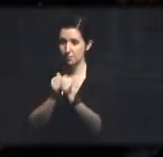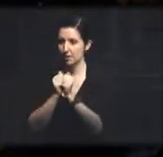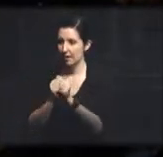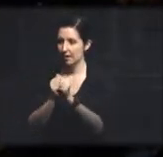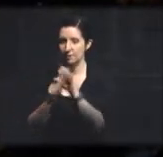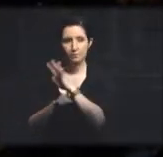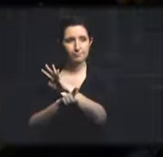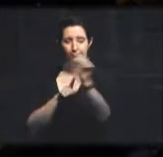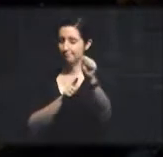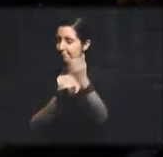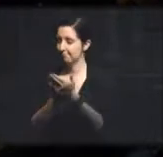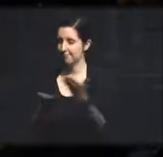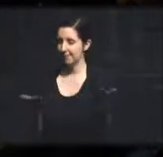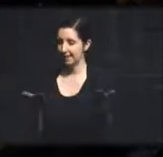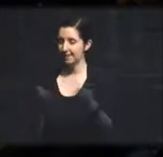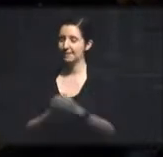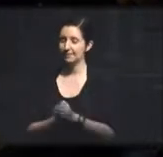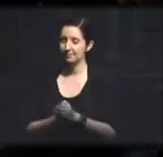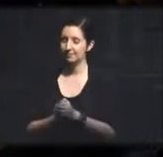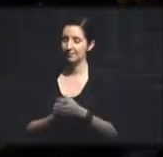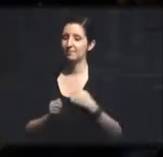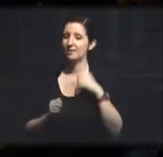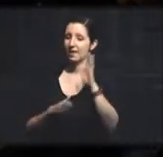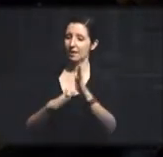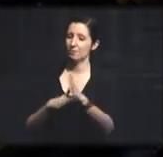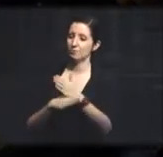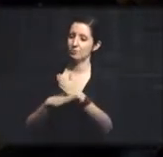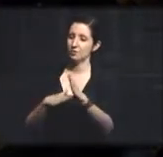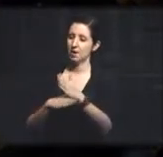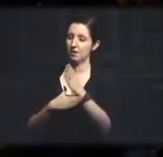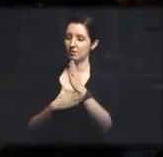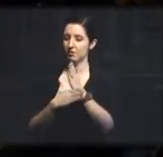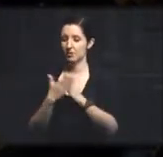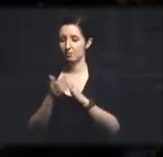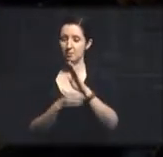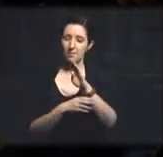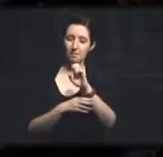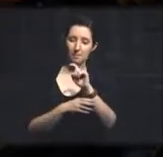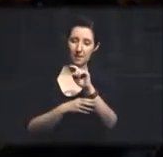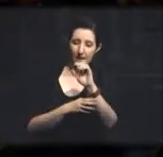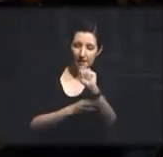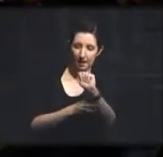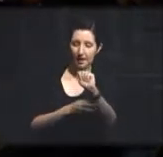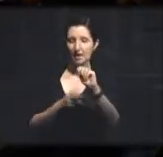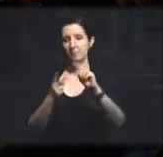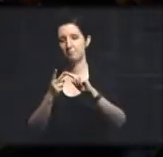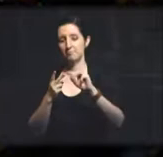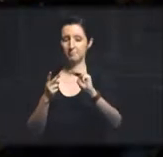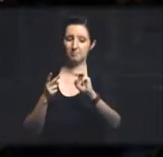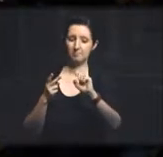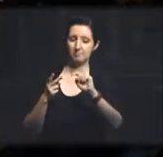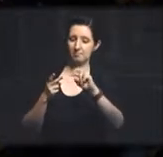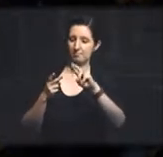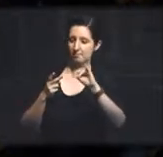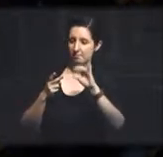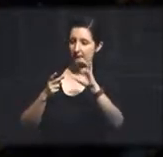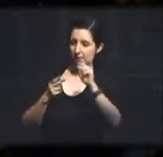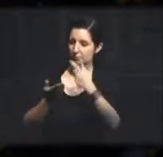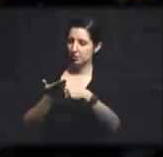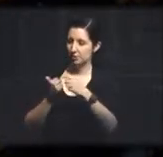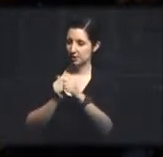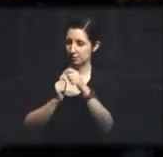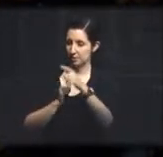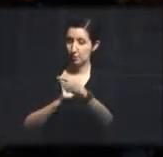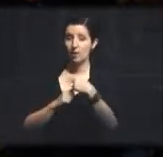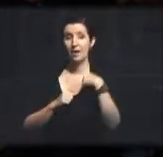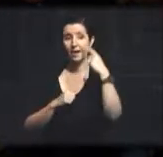things. I'm going to share with you some of our data and some of our metrics that talk about this, but when I think about the extraordinary things that